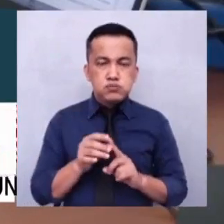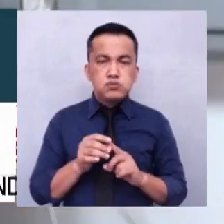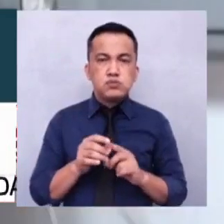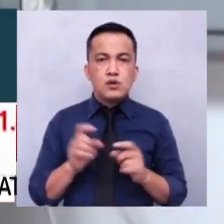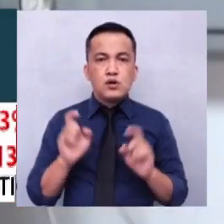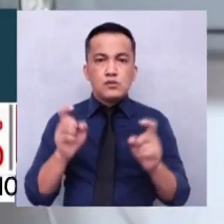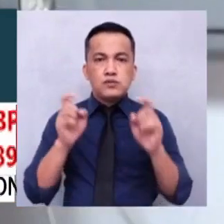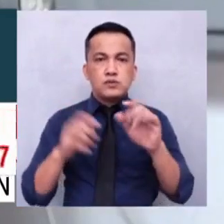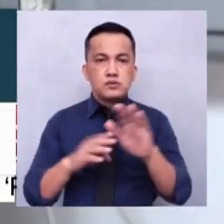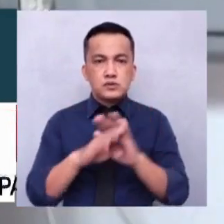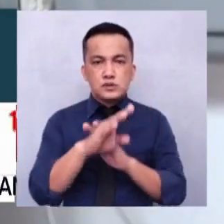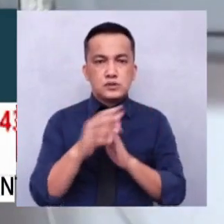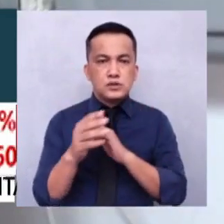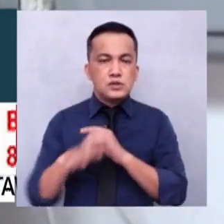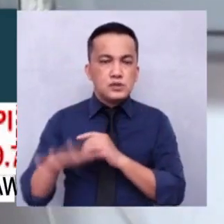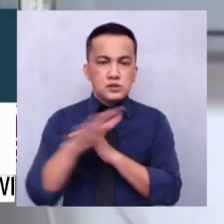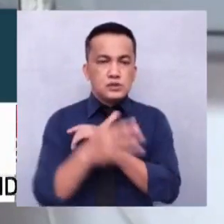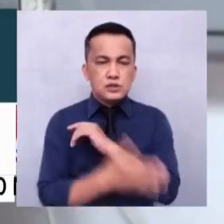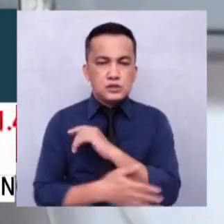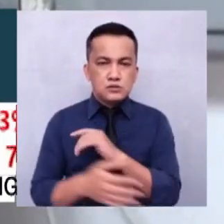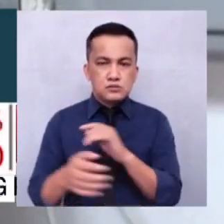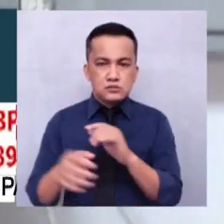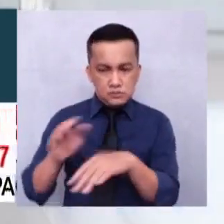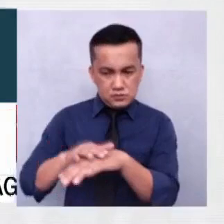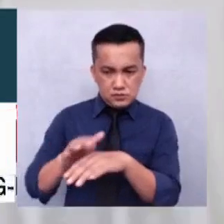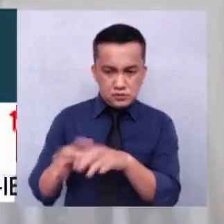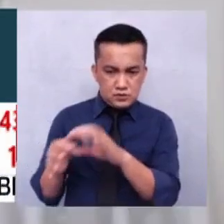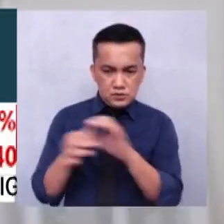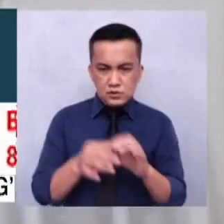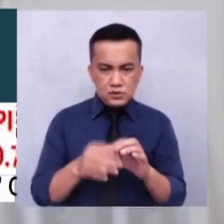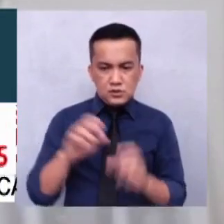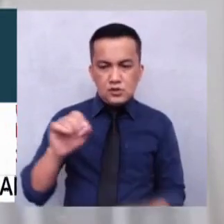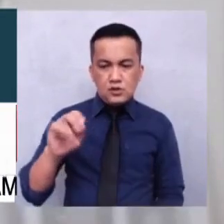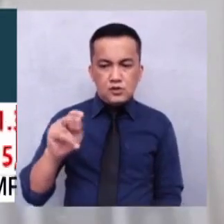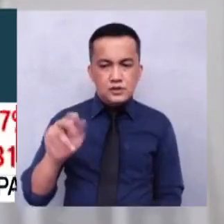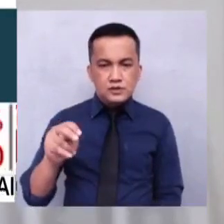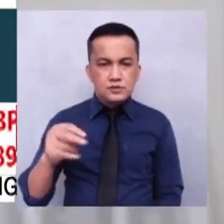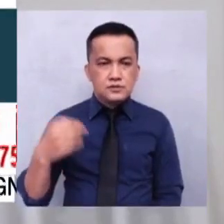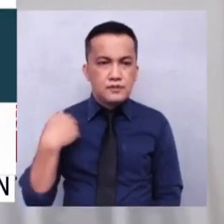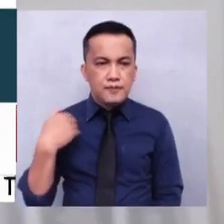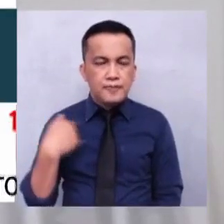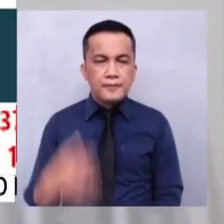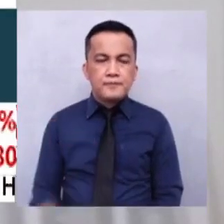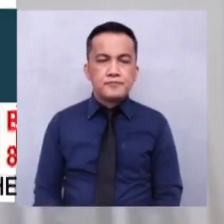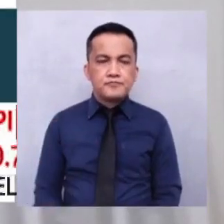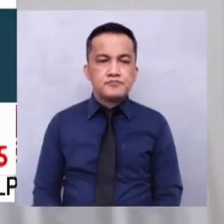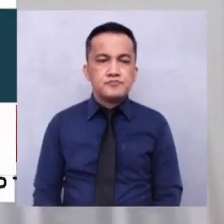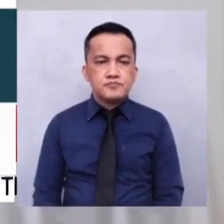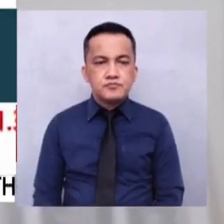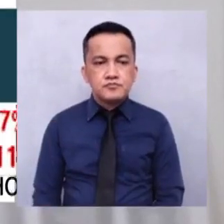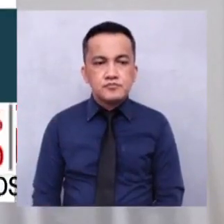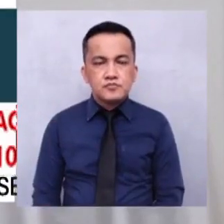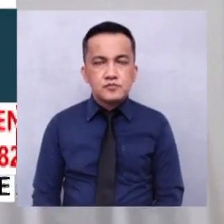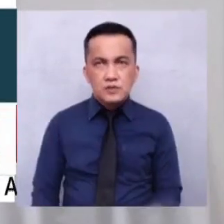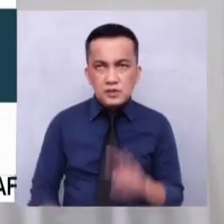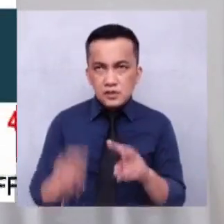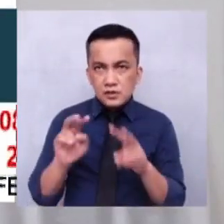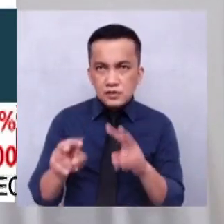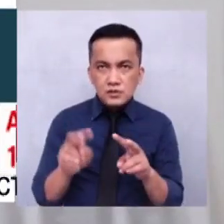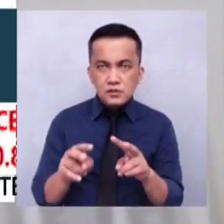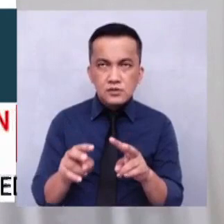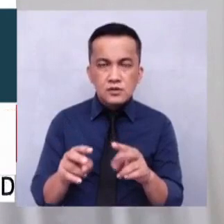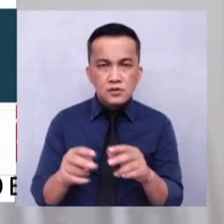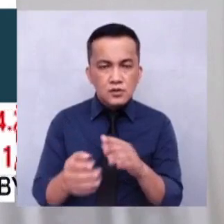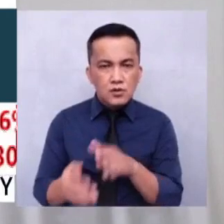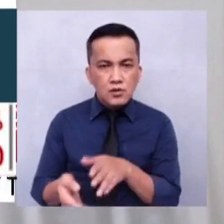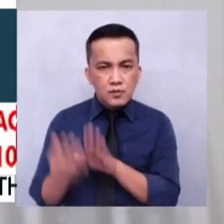against linking that with Omicron just yet. In fact, and some of those admissions might have started before we think the emergence of Omicron,